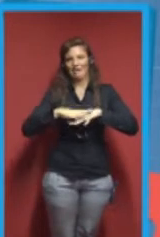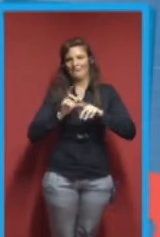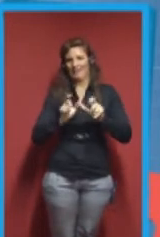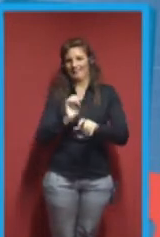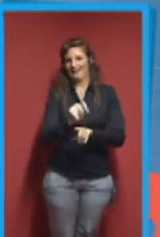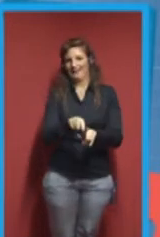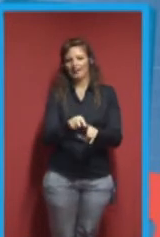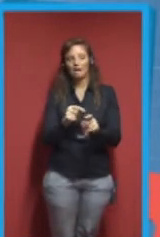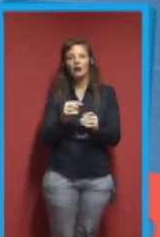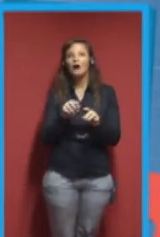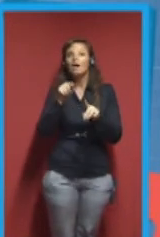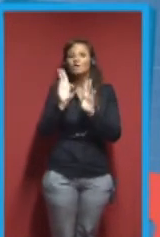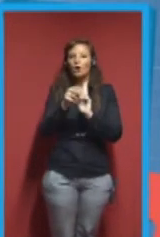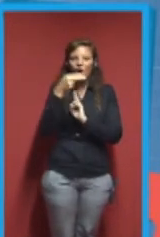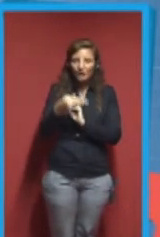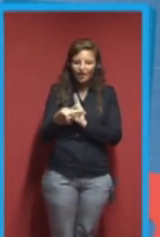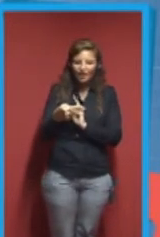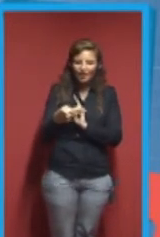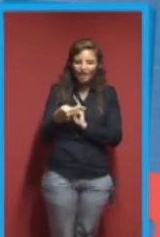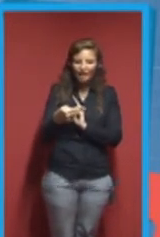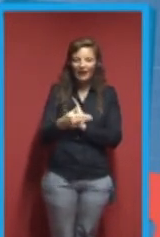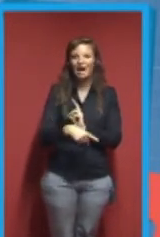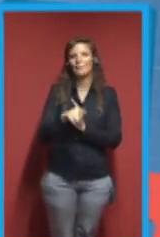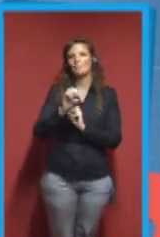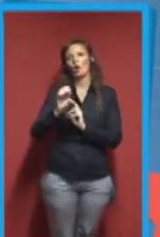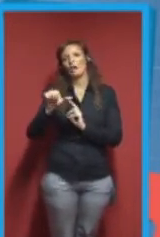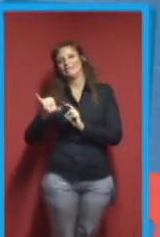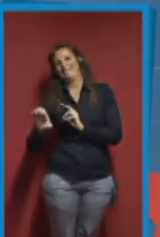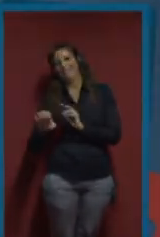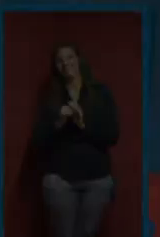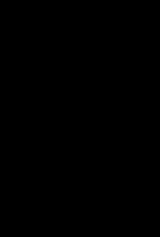Huh? How do you call her actually? Poesy. Okay, that's Poesy. Just Poesy. That's good. And so, thank you, Alice.